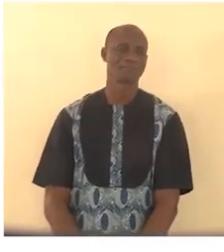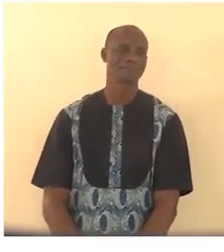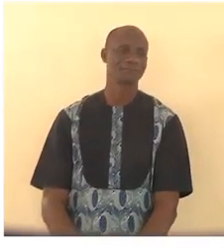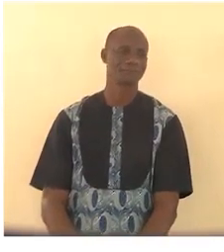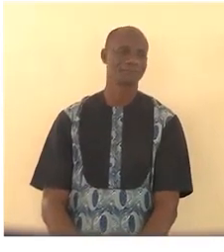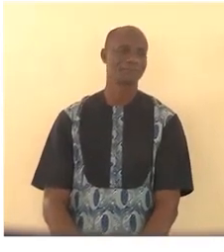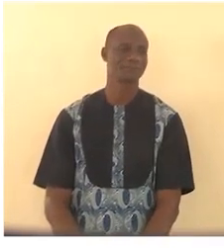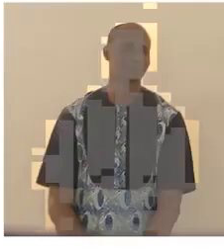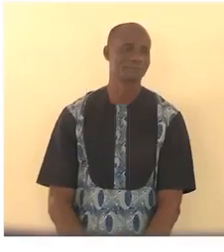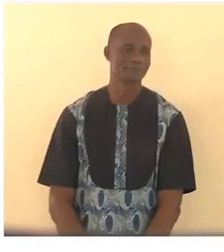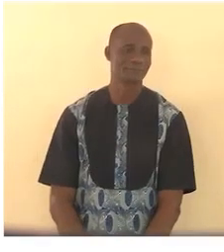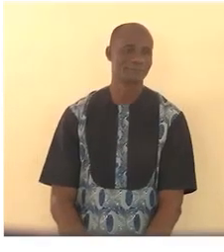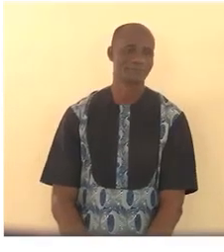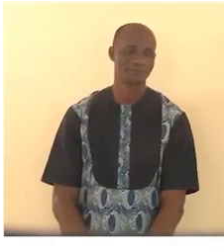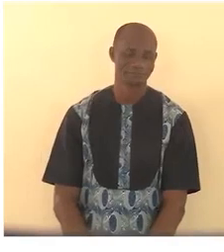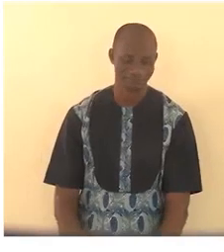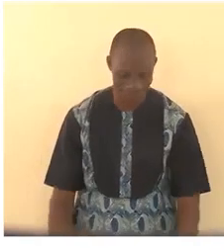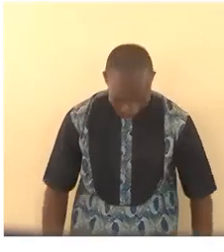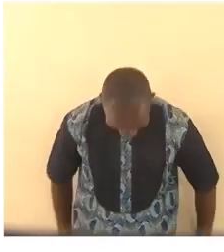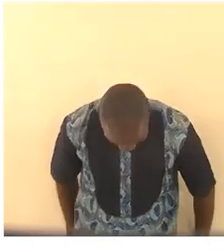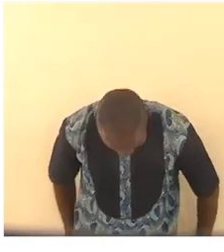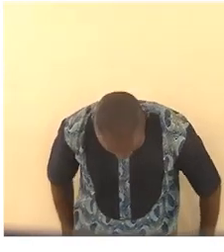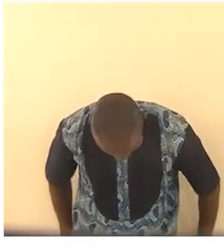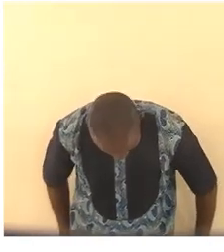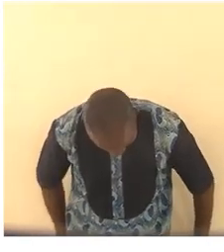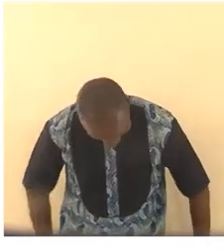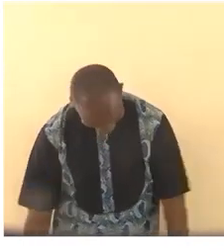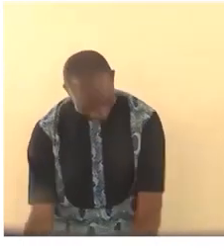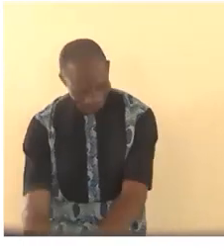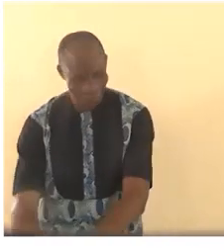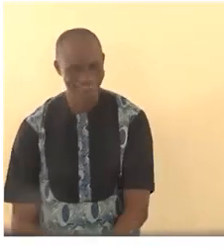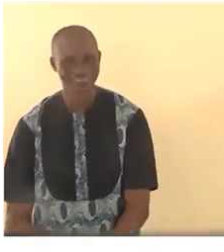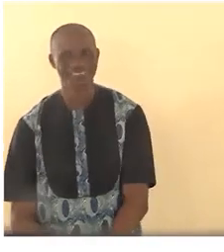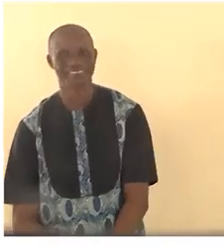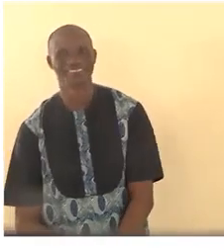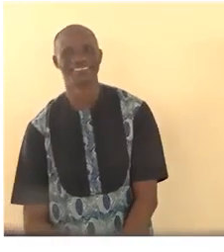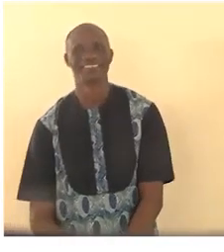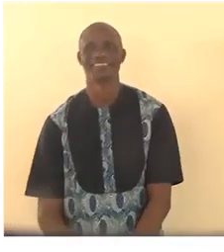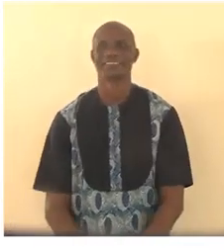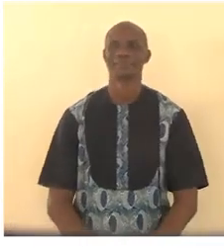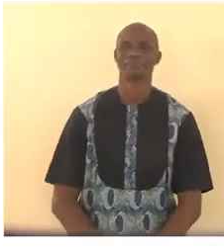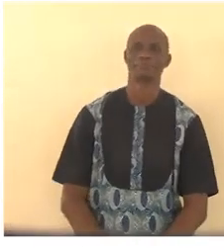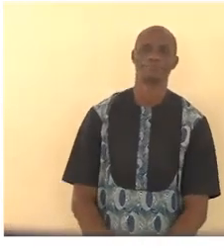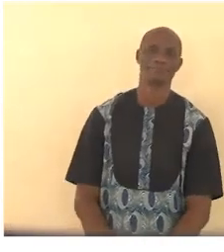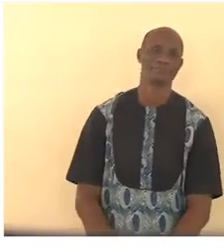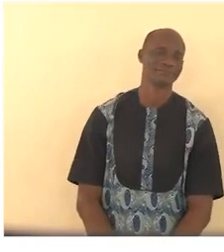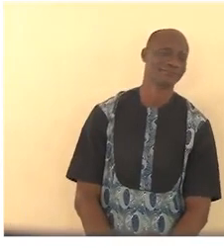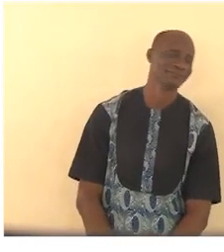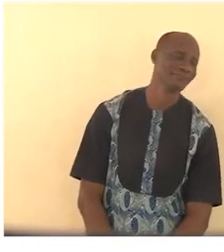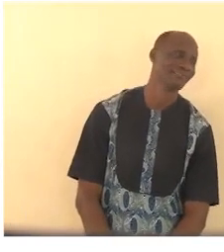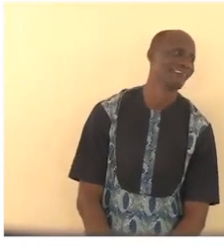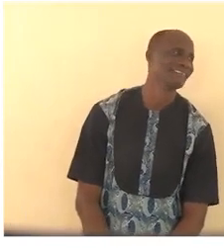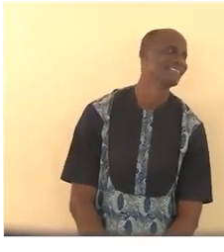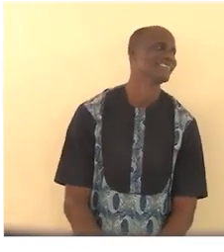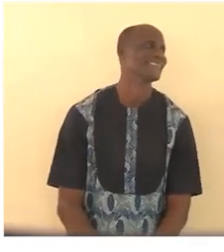NECO, Diploma, BSc, PGD, MSc, MPhil, PhD, FSS, FSc, CFR,